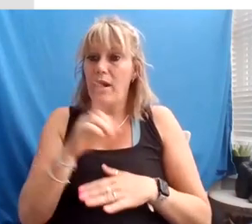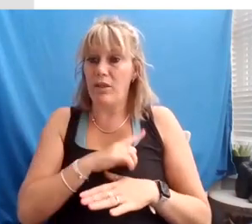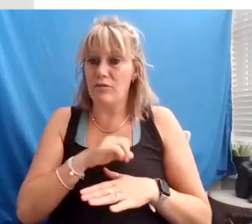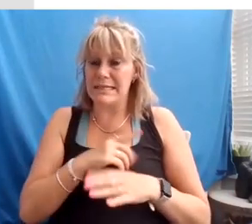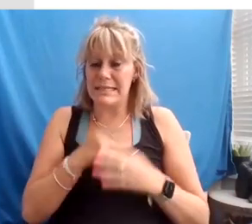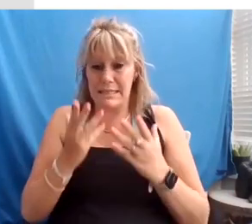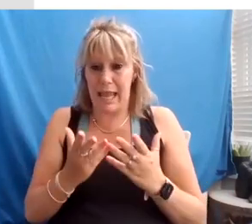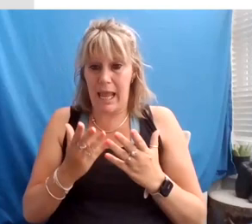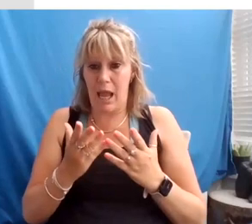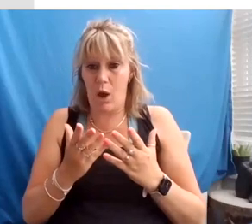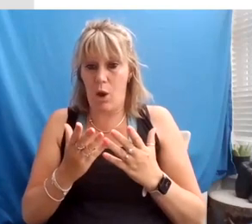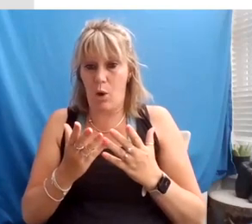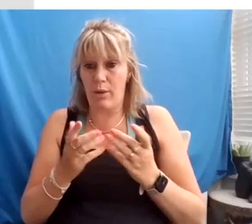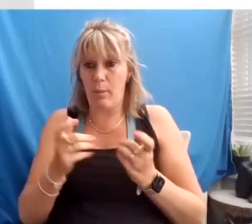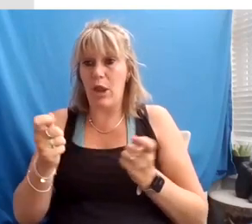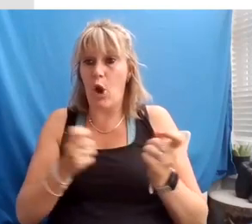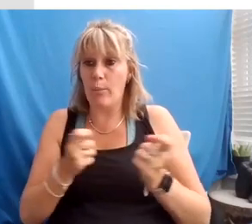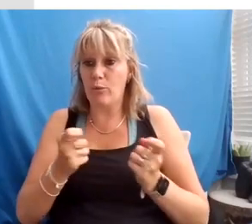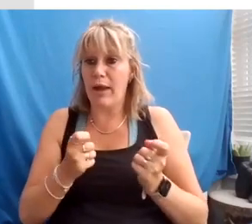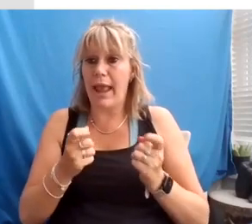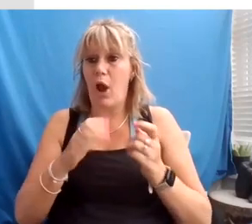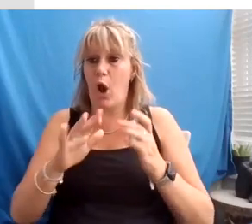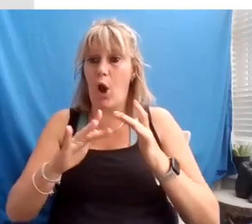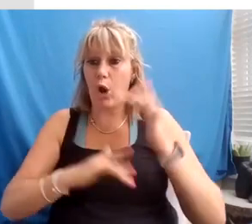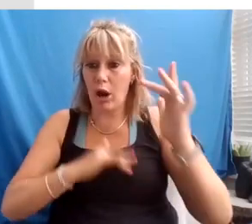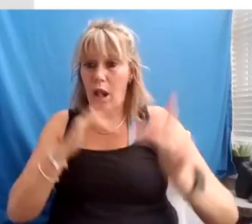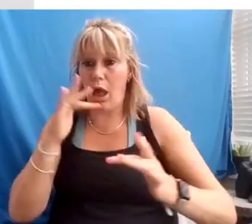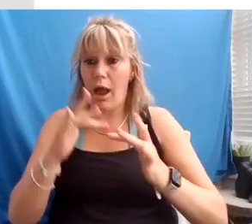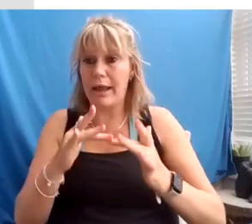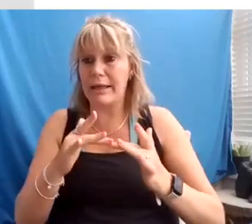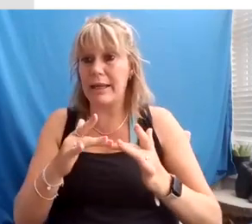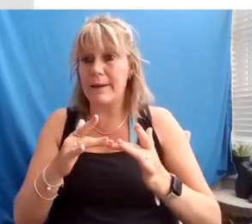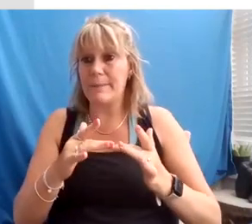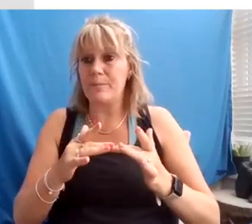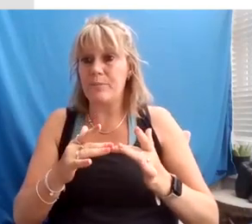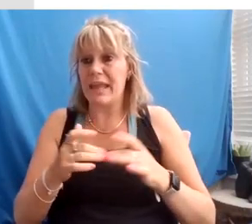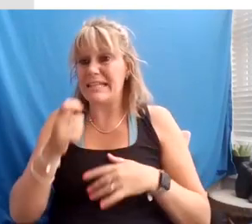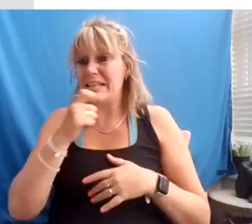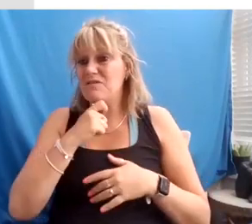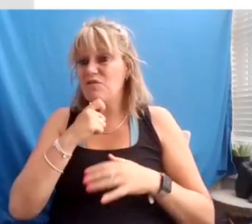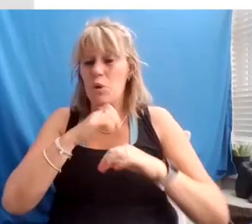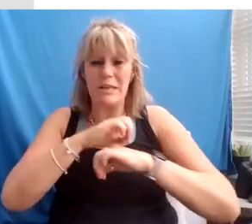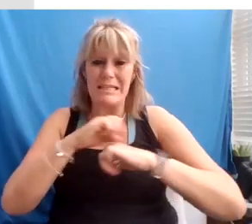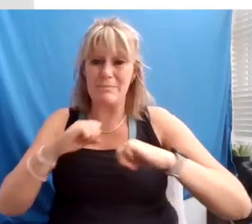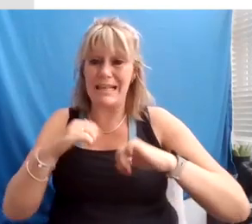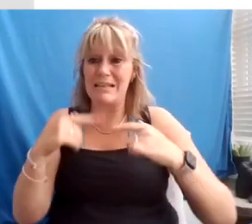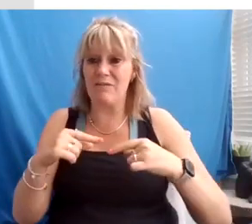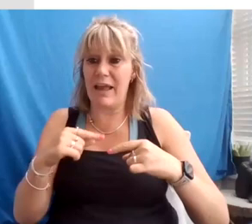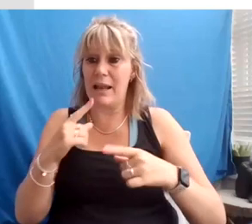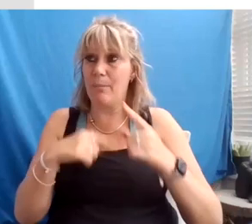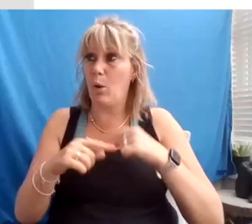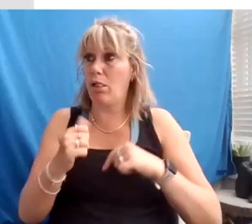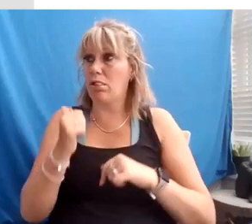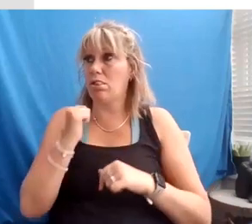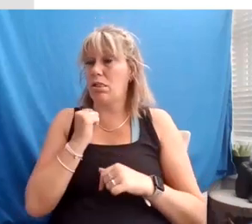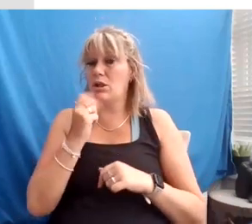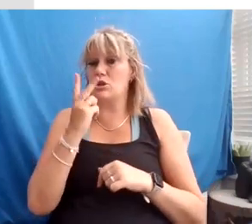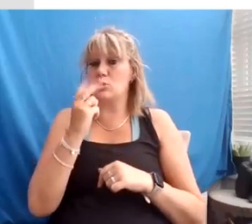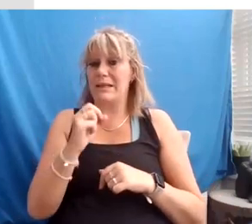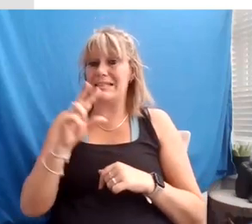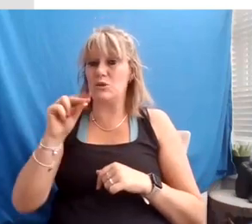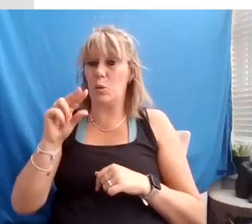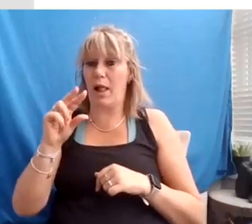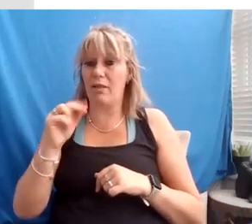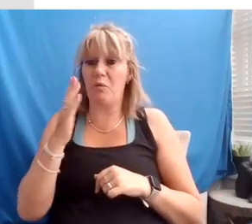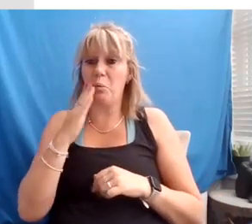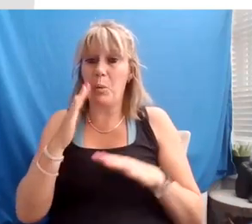operates entirely online is that there's even fewer spaces available than there were in 2012. And in 2012,